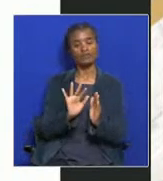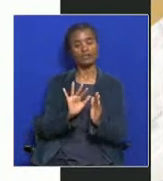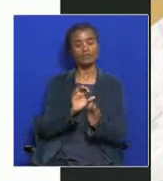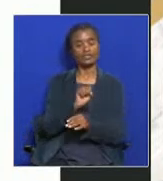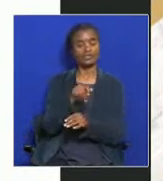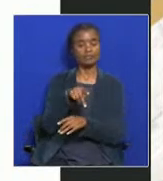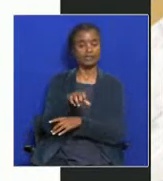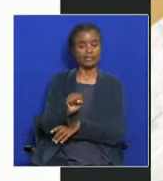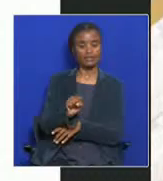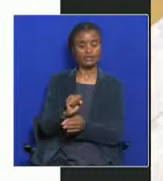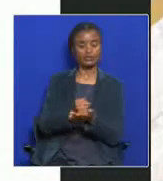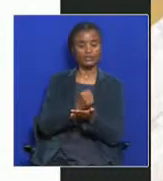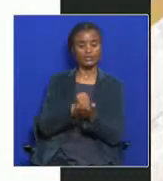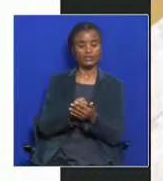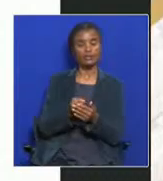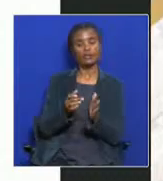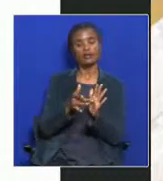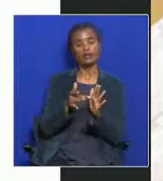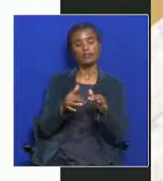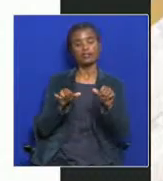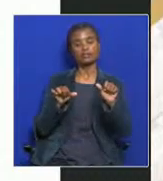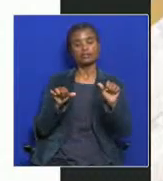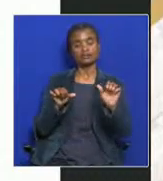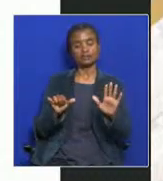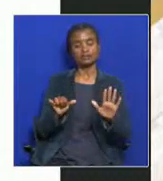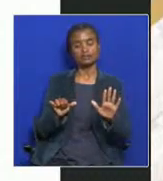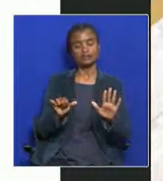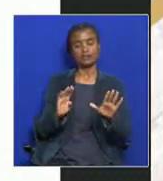of the case docket.